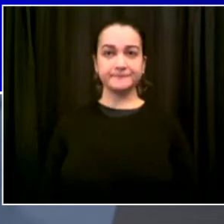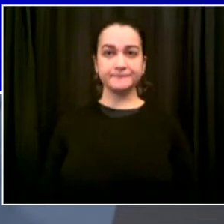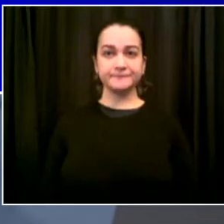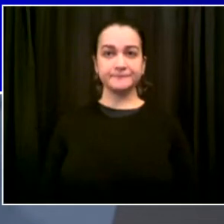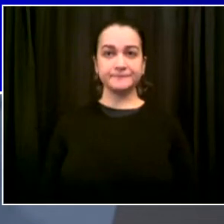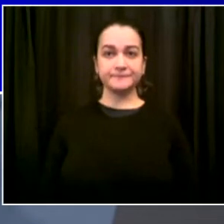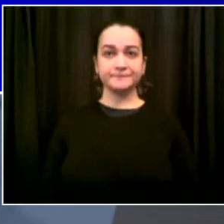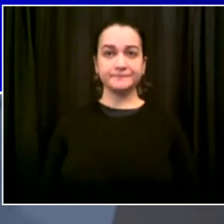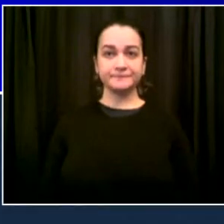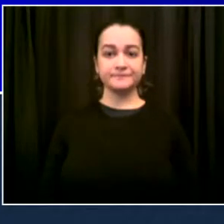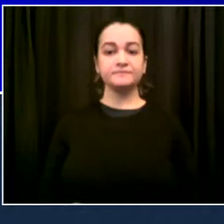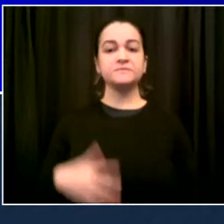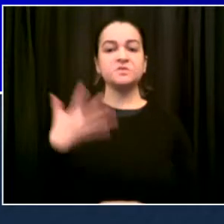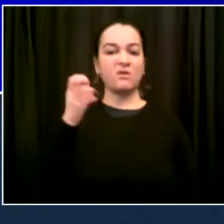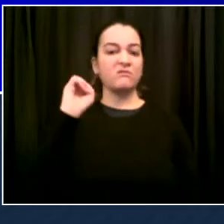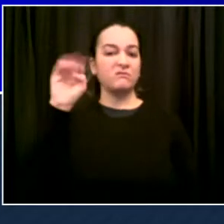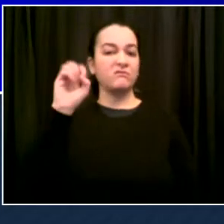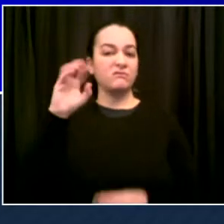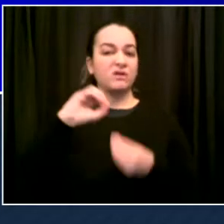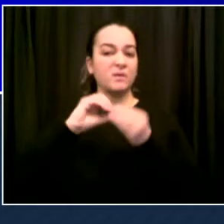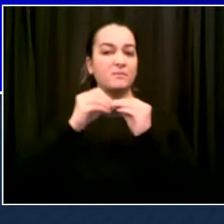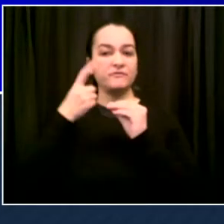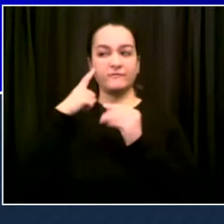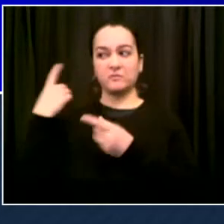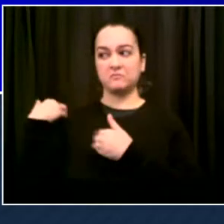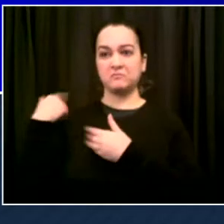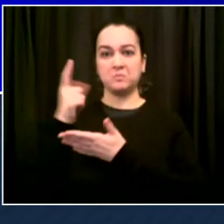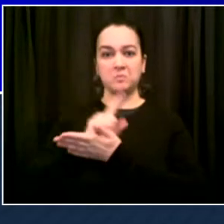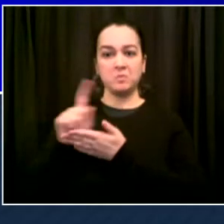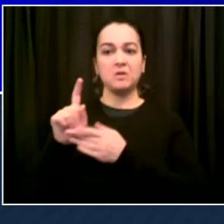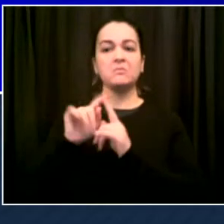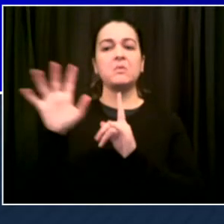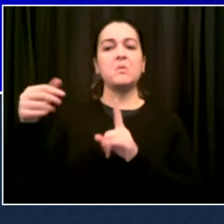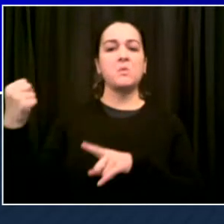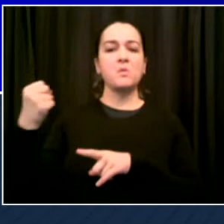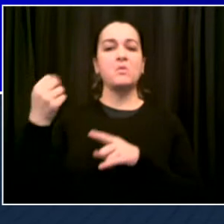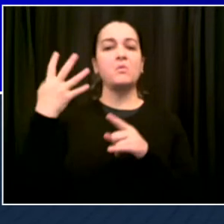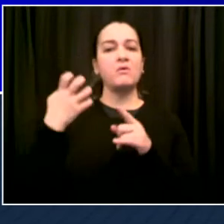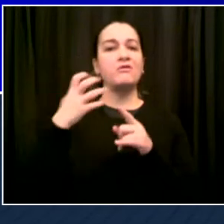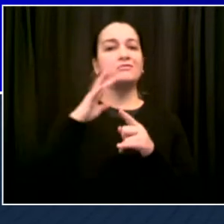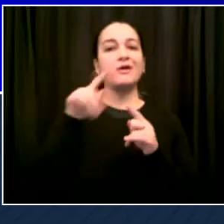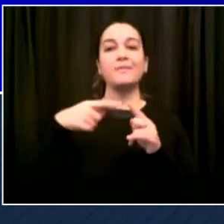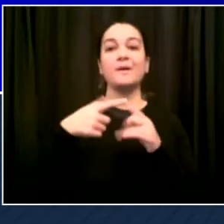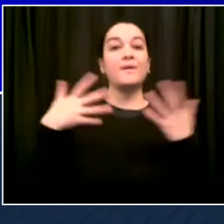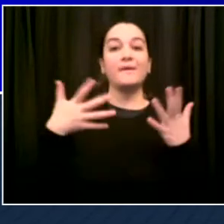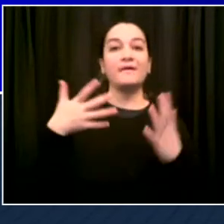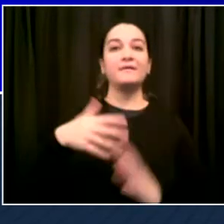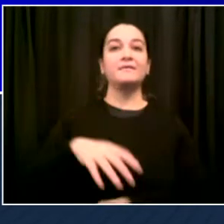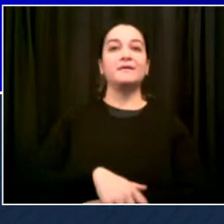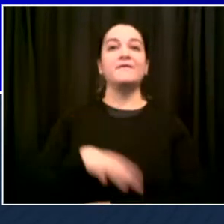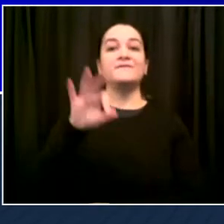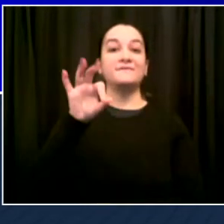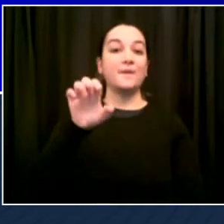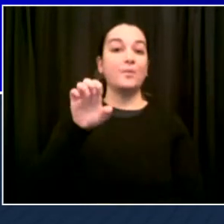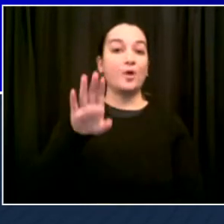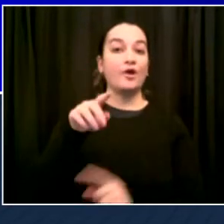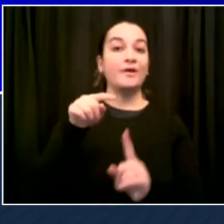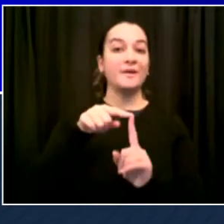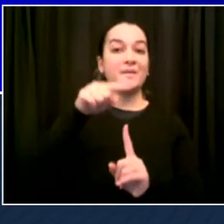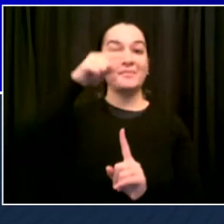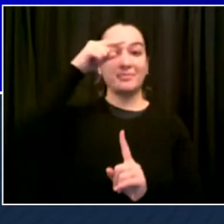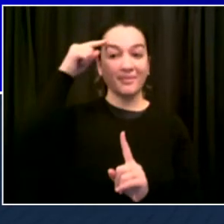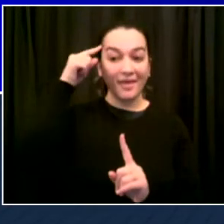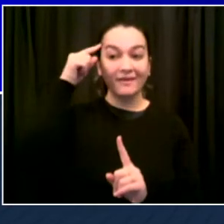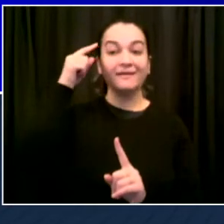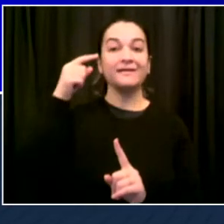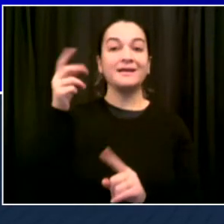day. It is February 1st, so it's the beginning of Black History Month. And this is a month for everyone